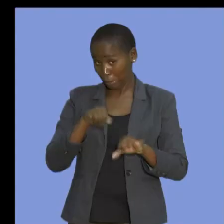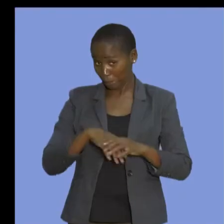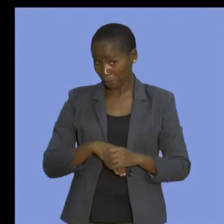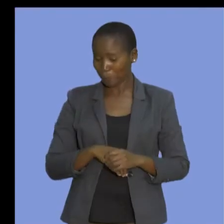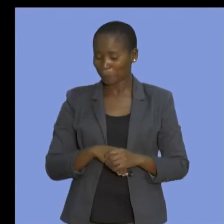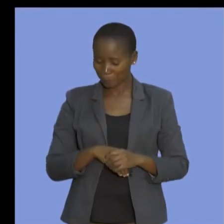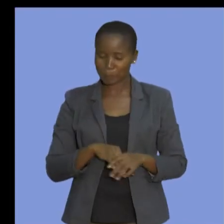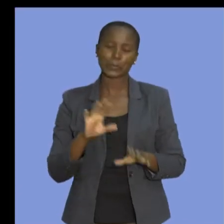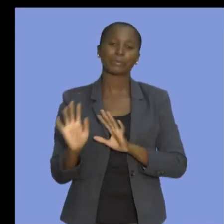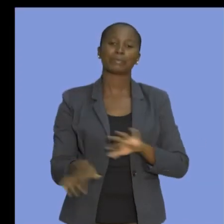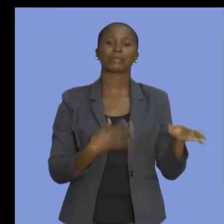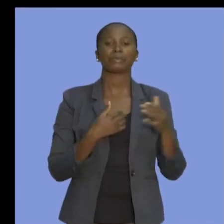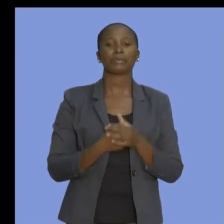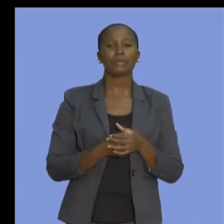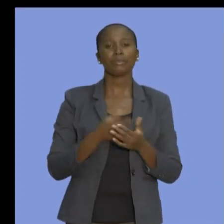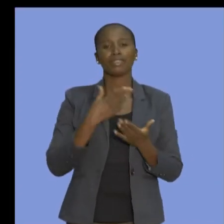Let's look at another one.